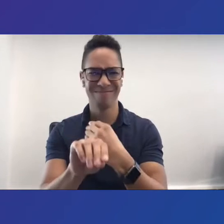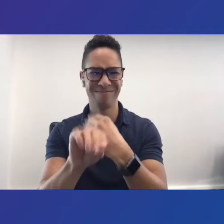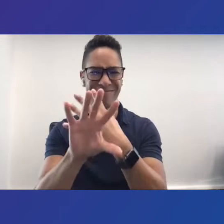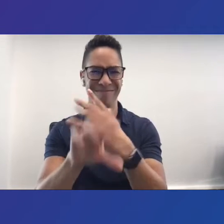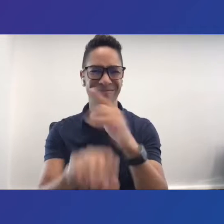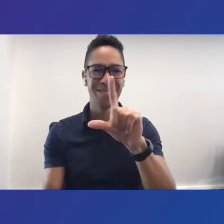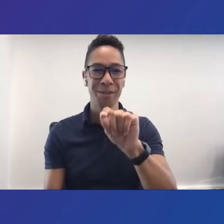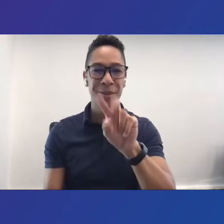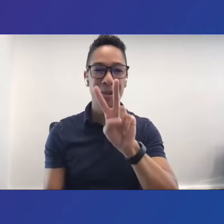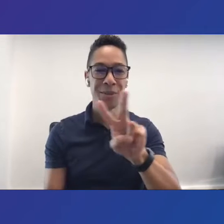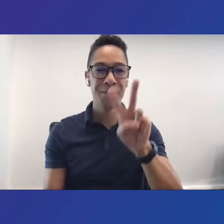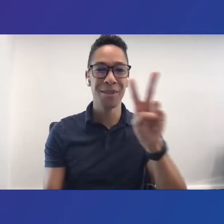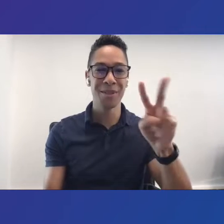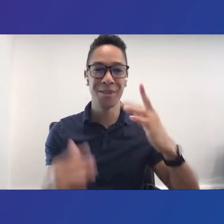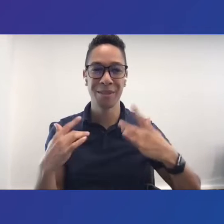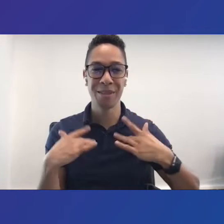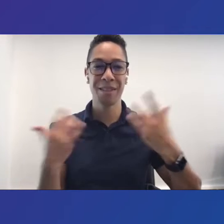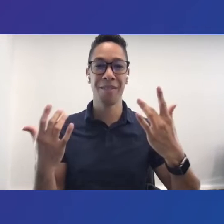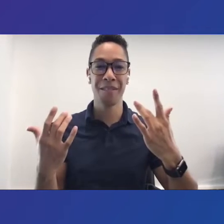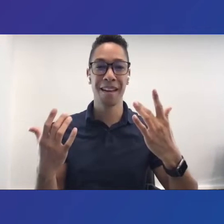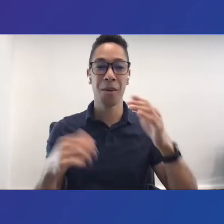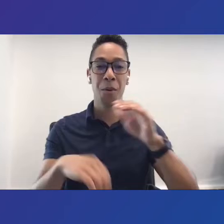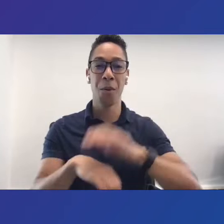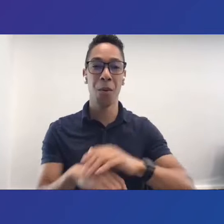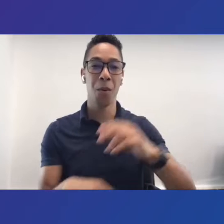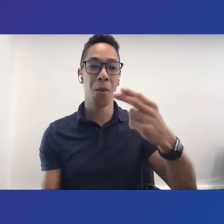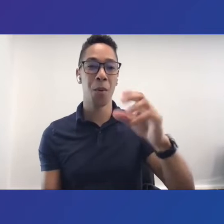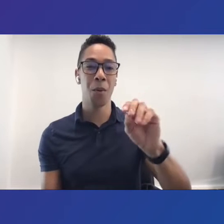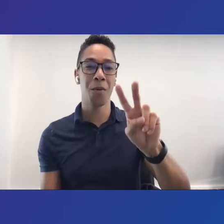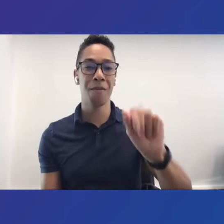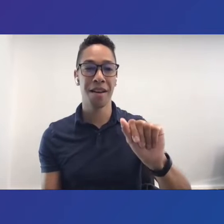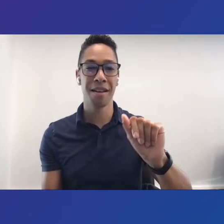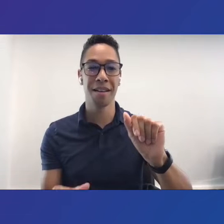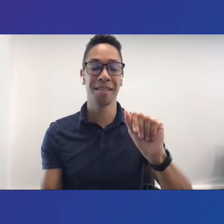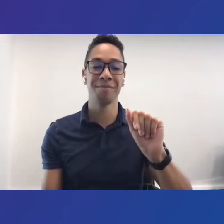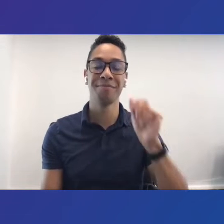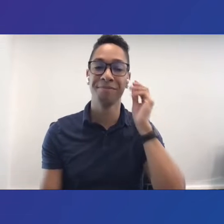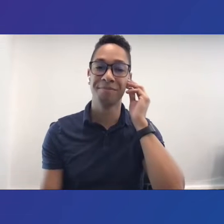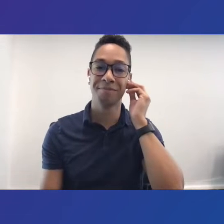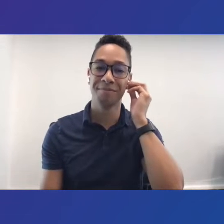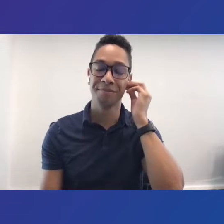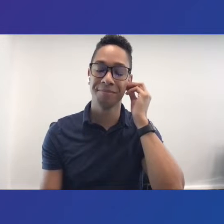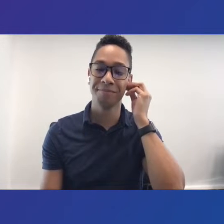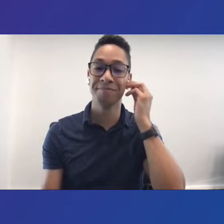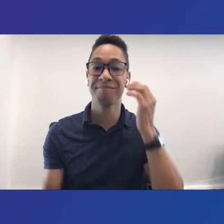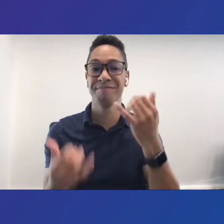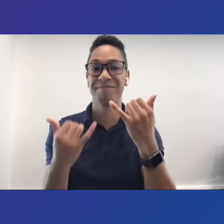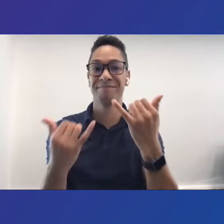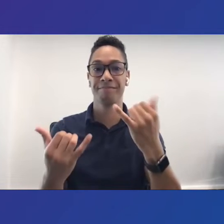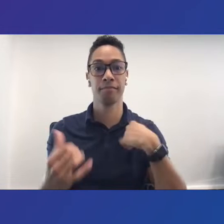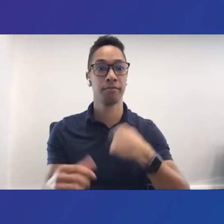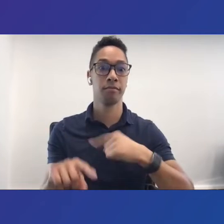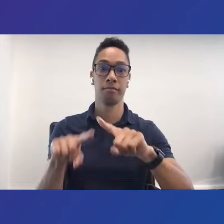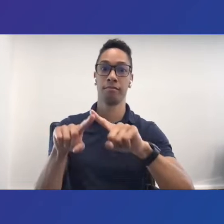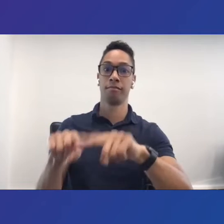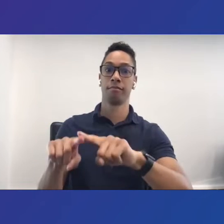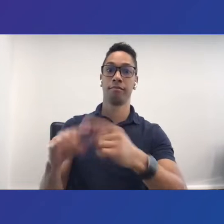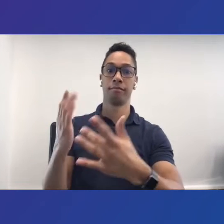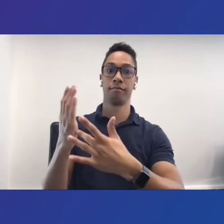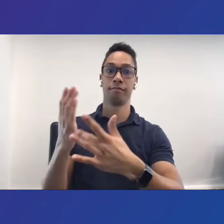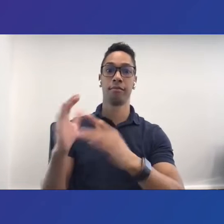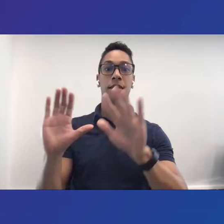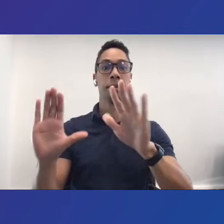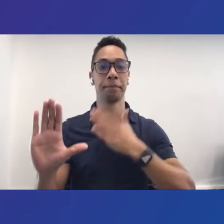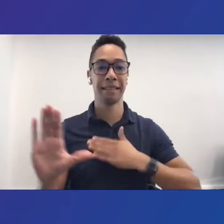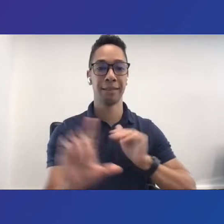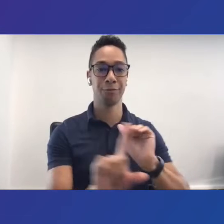symposium held on Whova platform. As we are naturally at the mercy of technology, we want to remind you